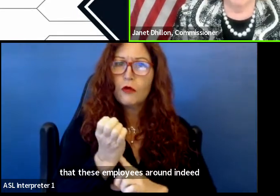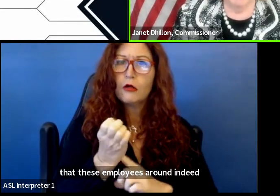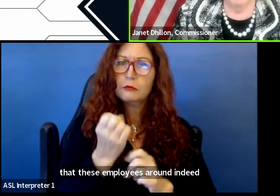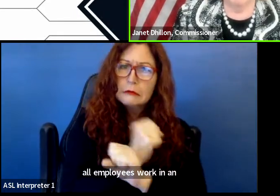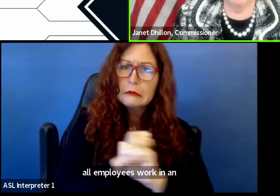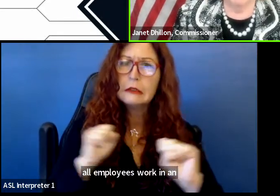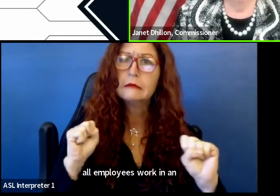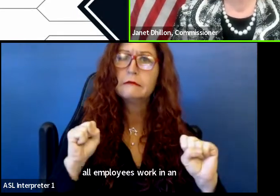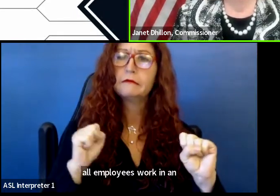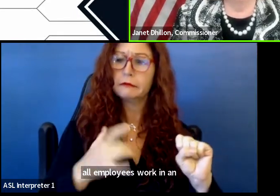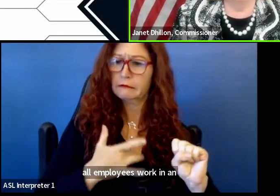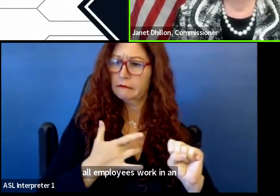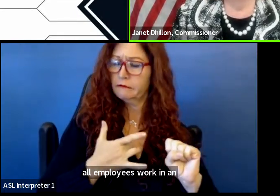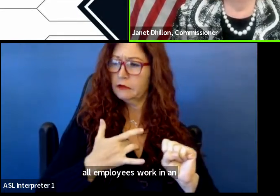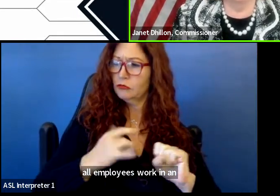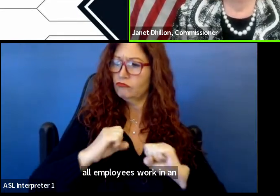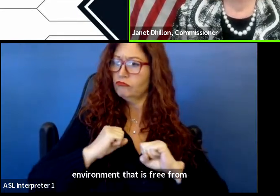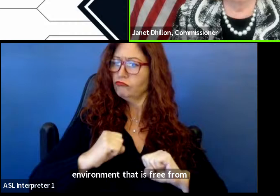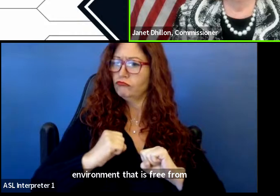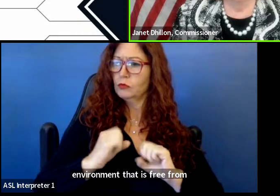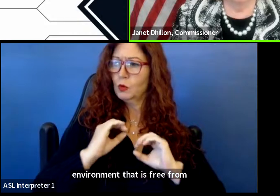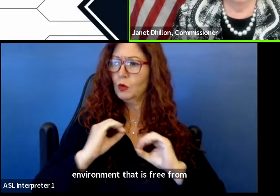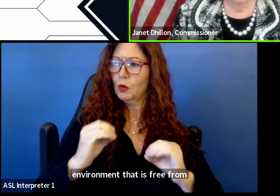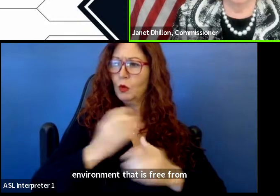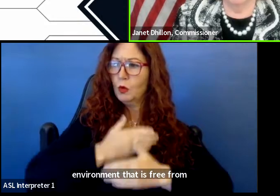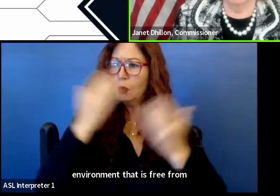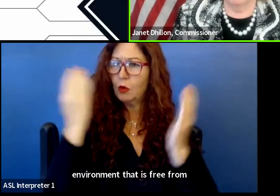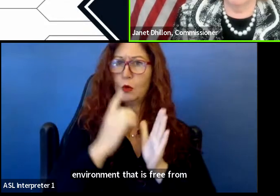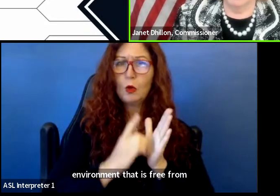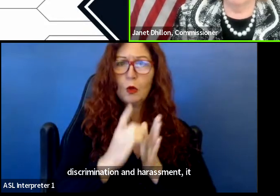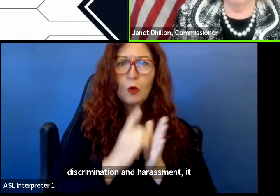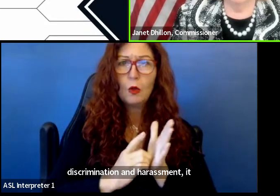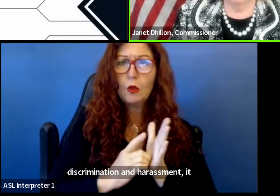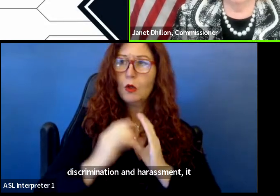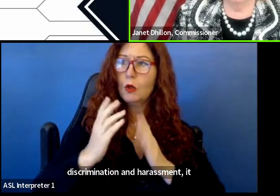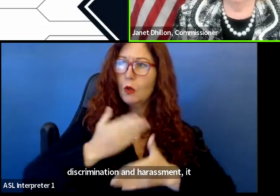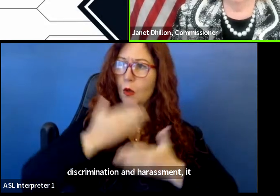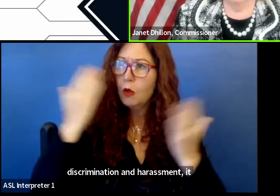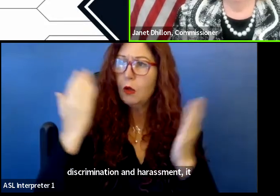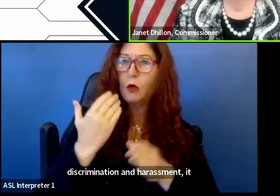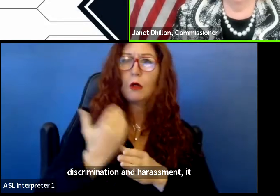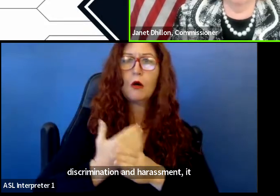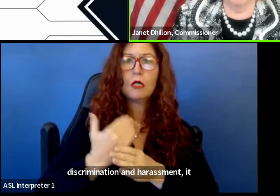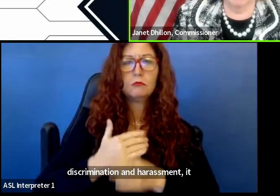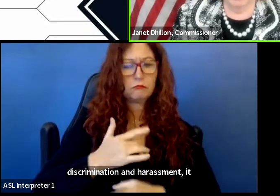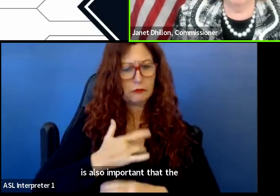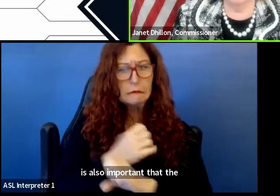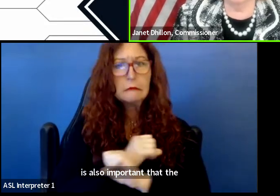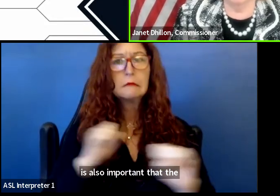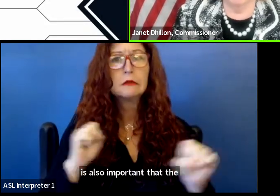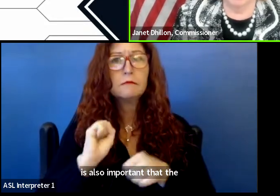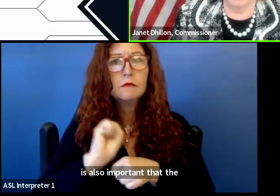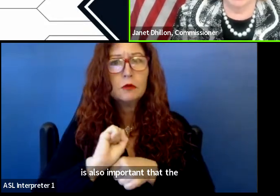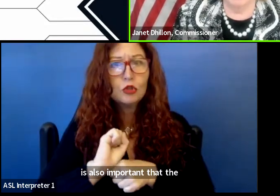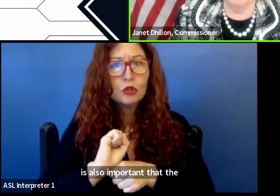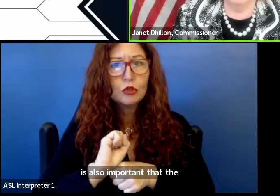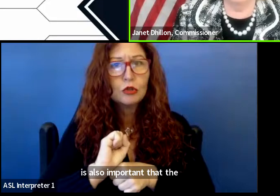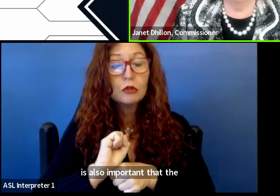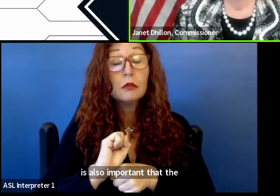and harassment it's also locked by as important that the government exercise appropriate